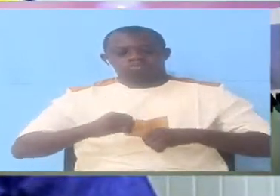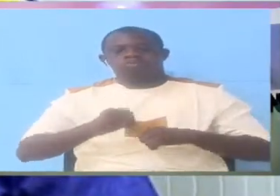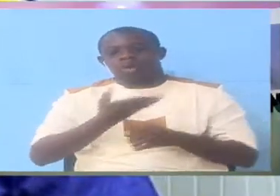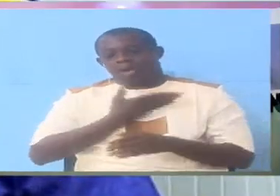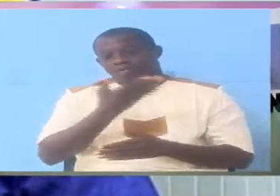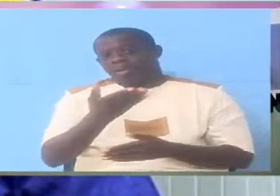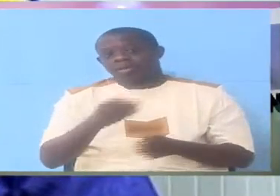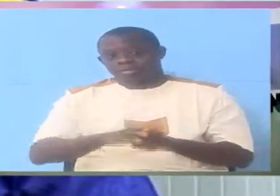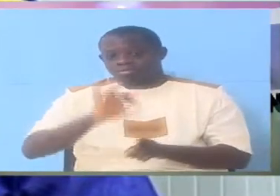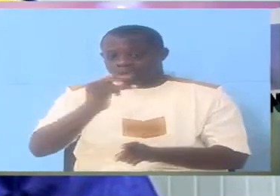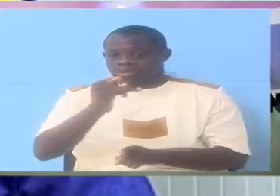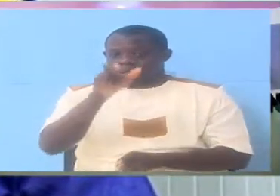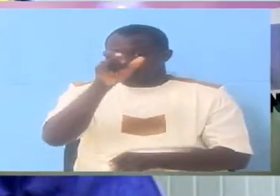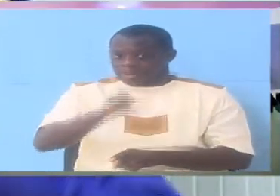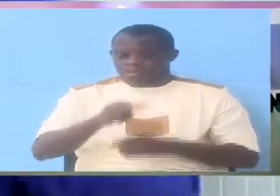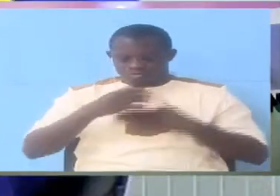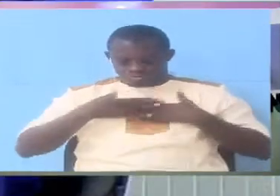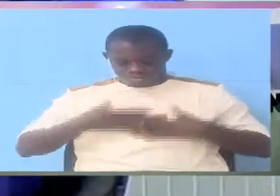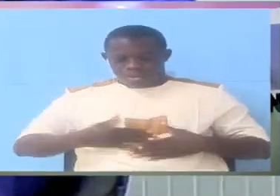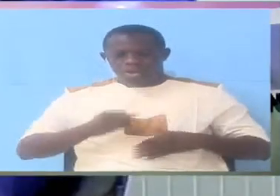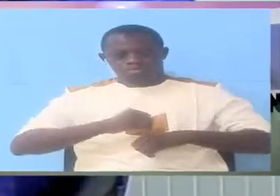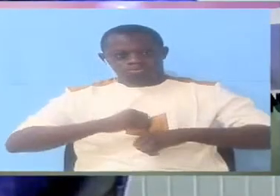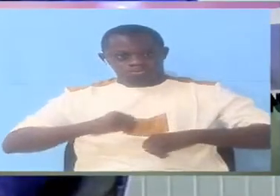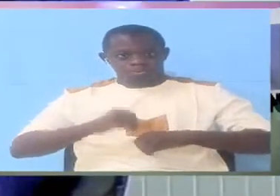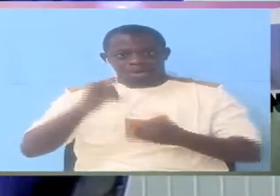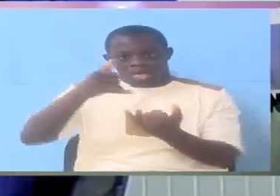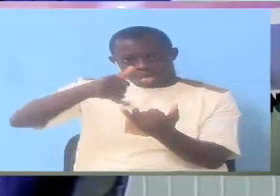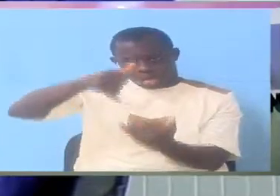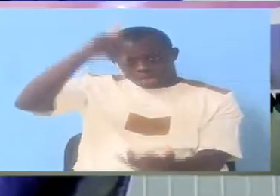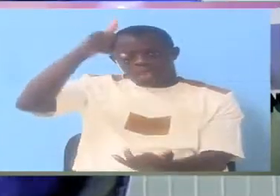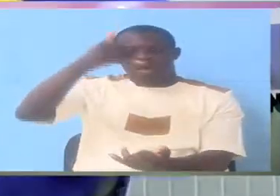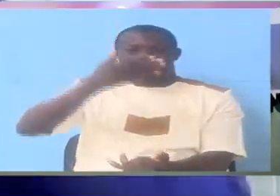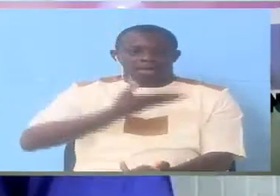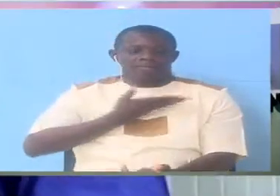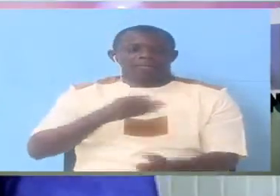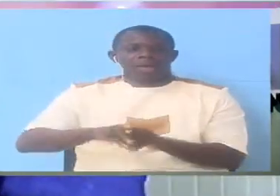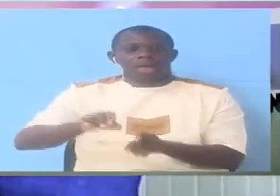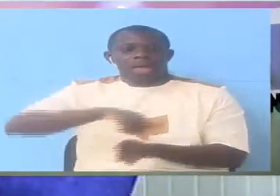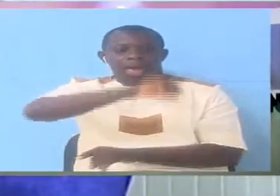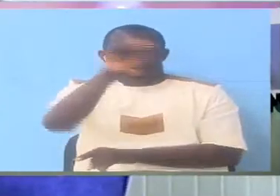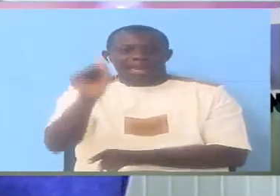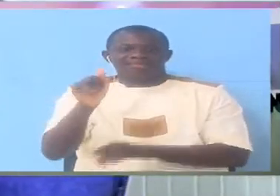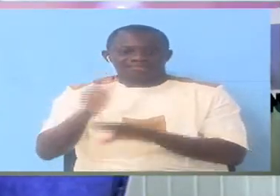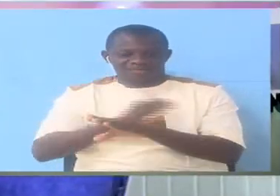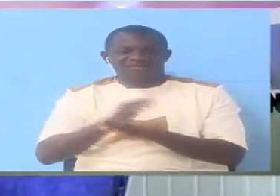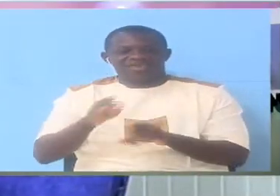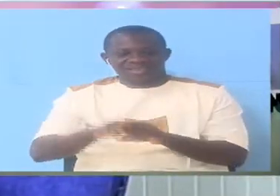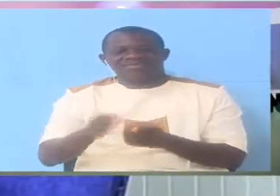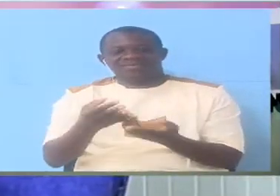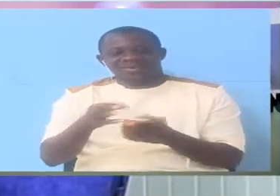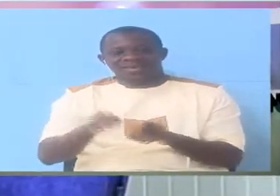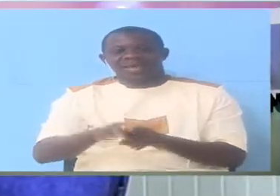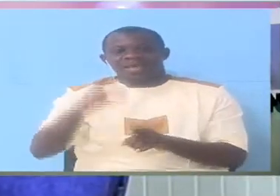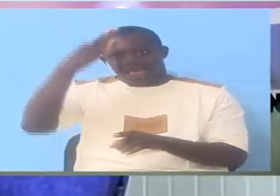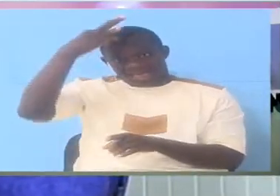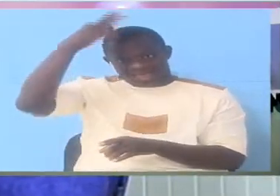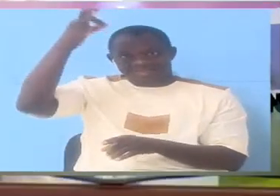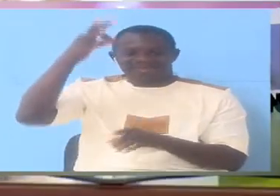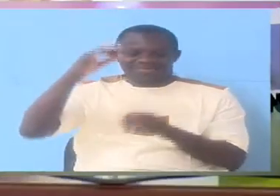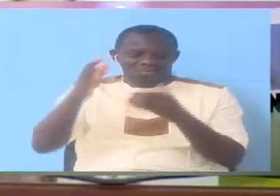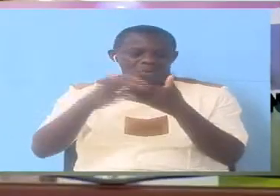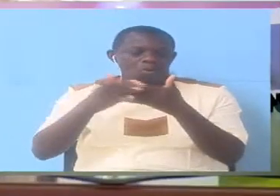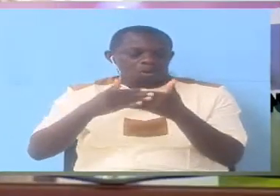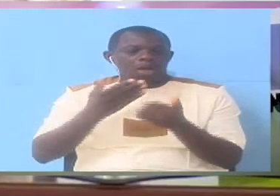Yes. She is heavily built and tall. And she also has a lot of hair.